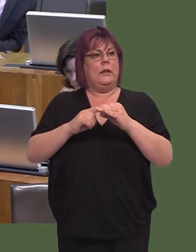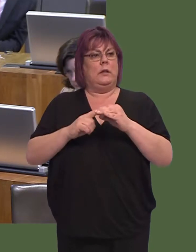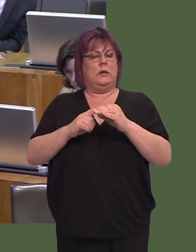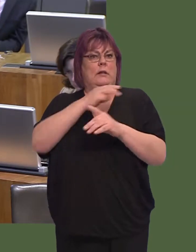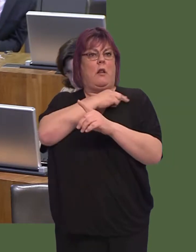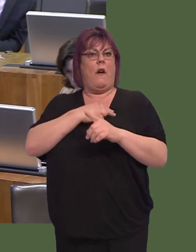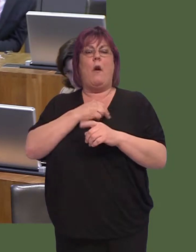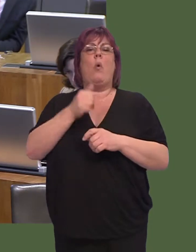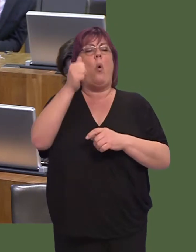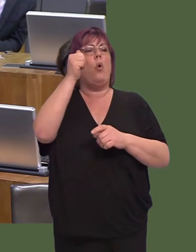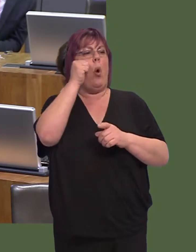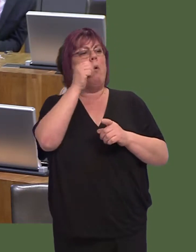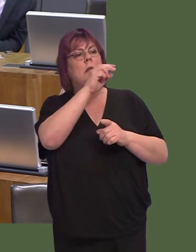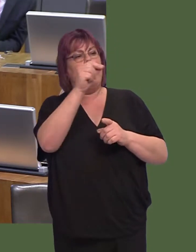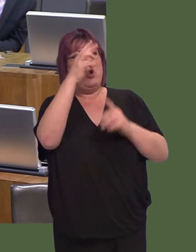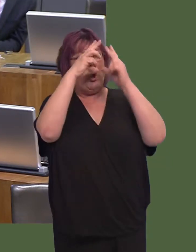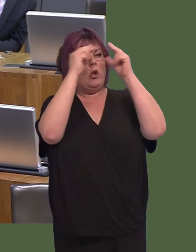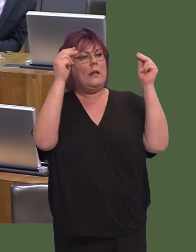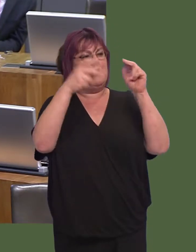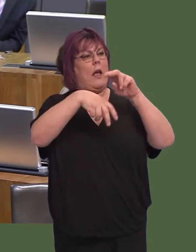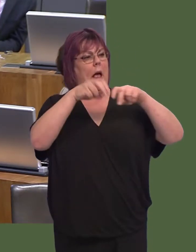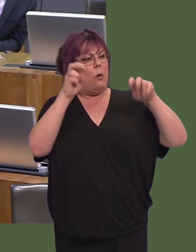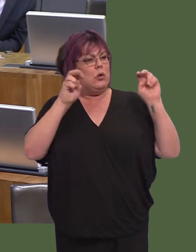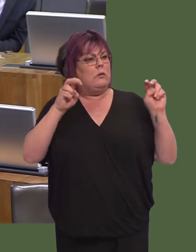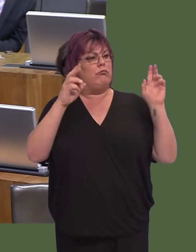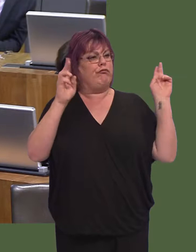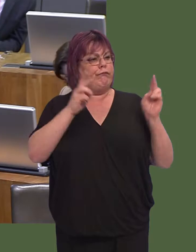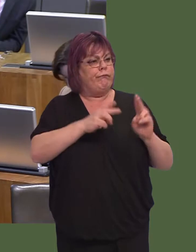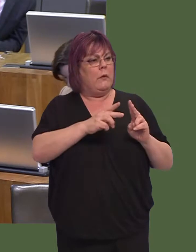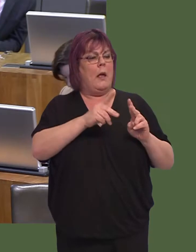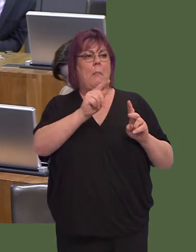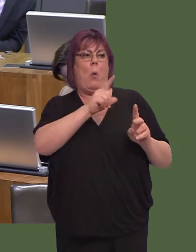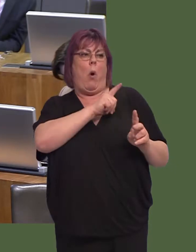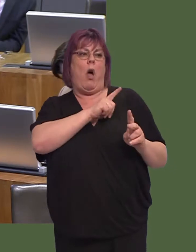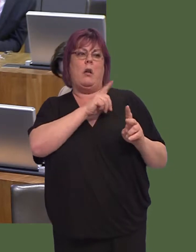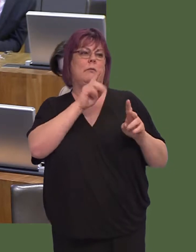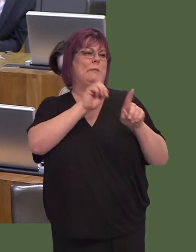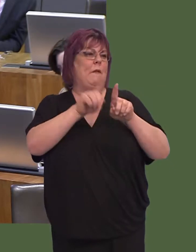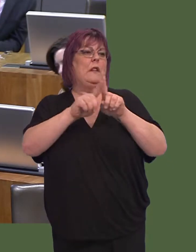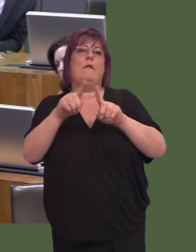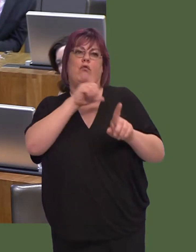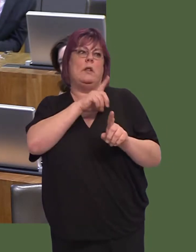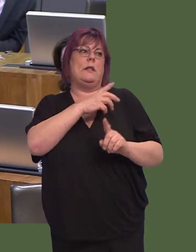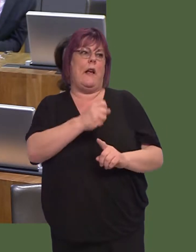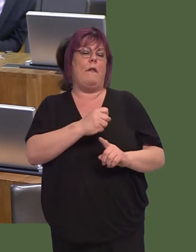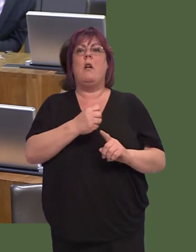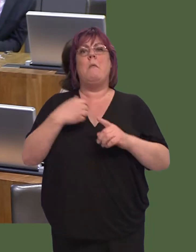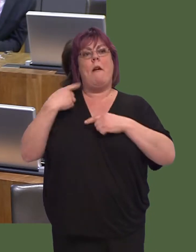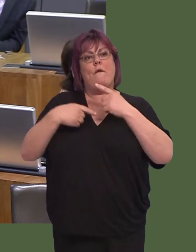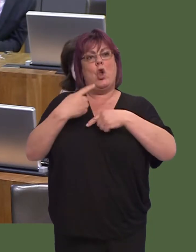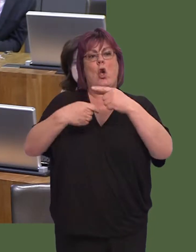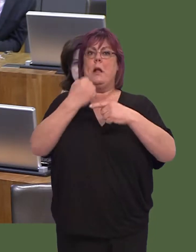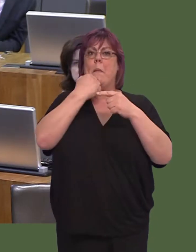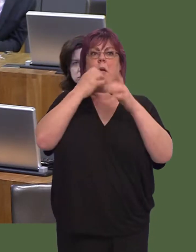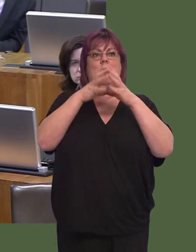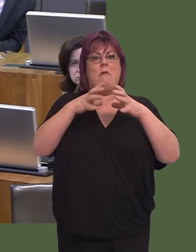cases where nurses have left the profession. The reasons around that are varied and complex. Numbers will fluctuate year on year, but we